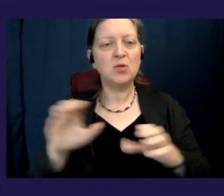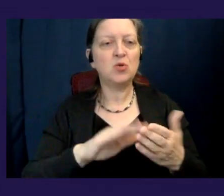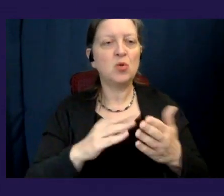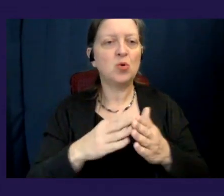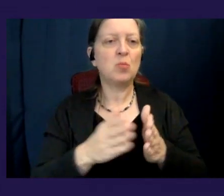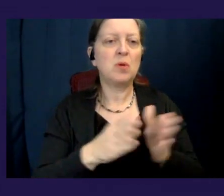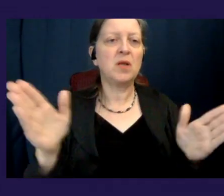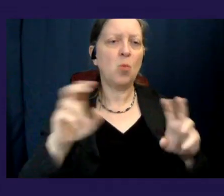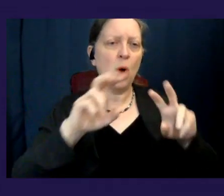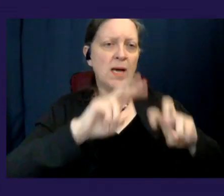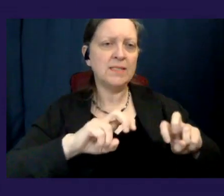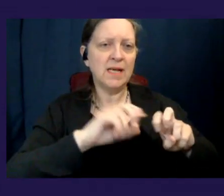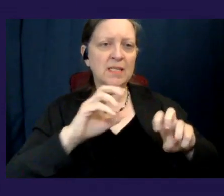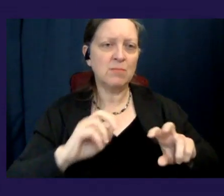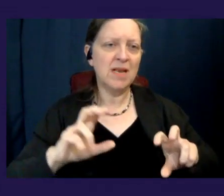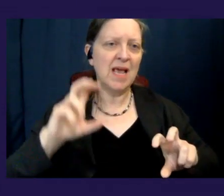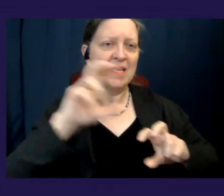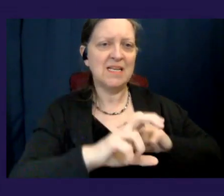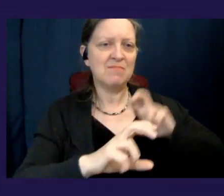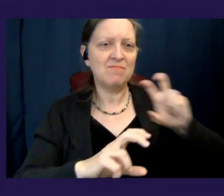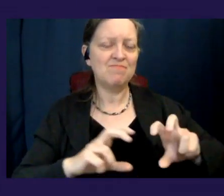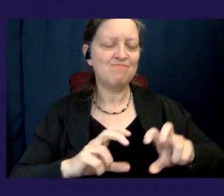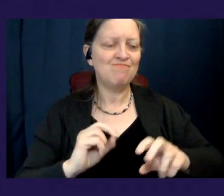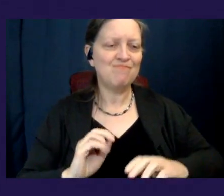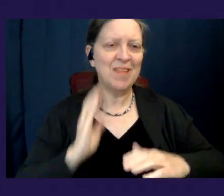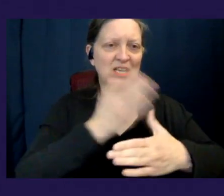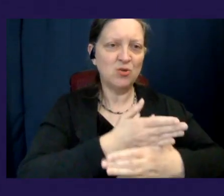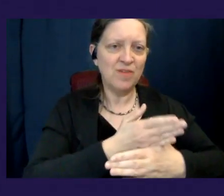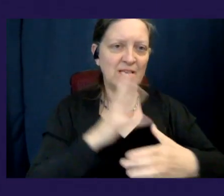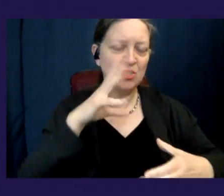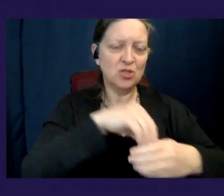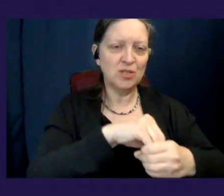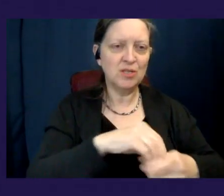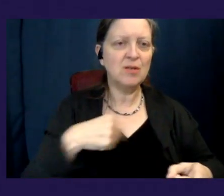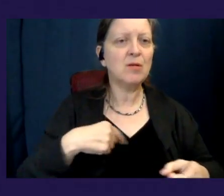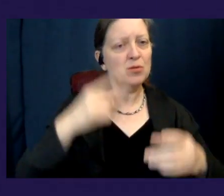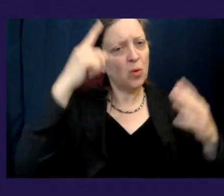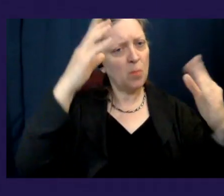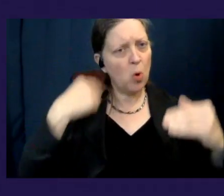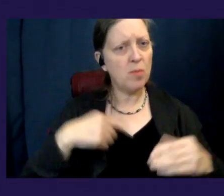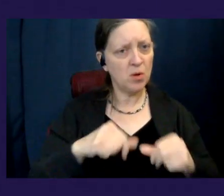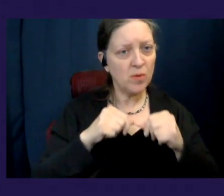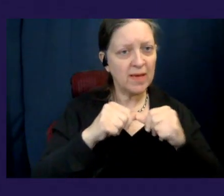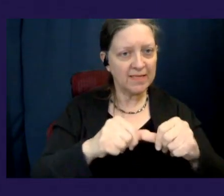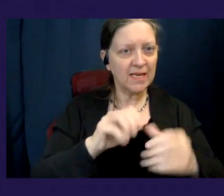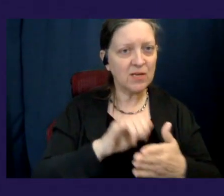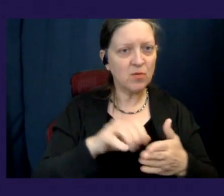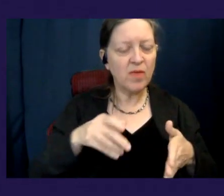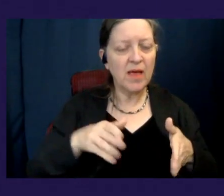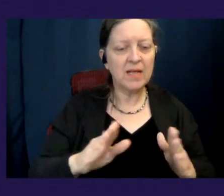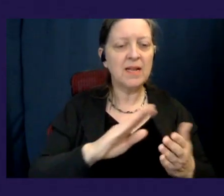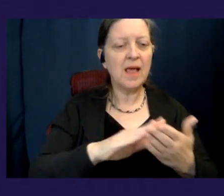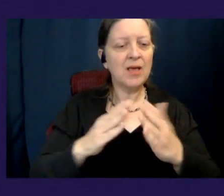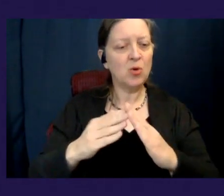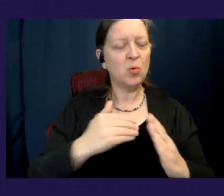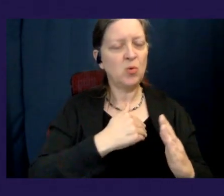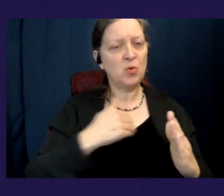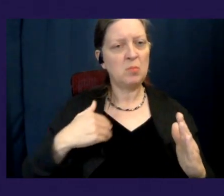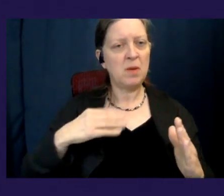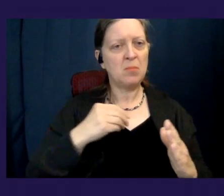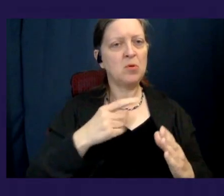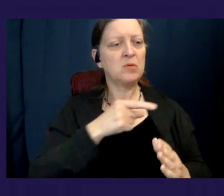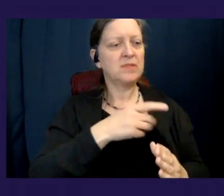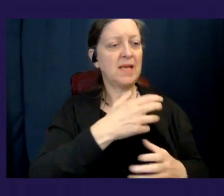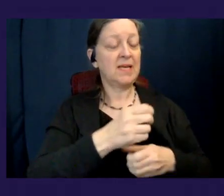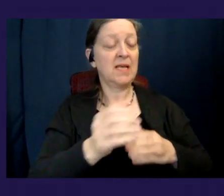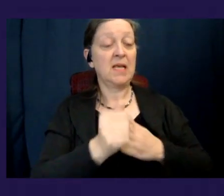continue investing in community-based approaches and just allowing community members and trusted leaders to be the authorities for kind of